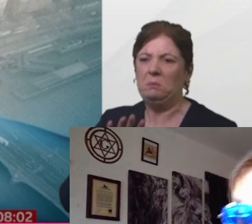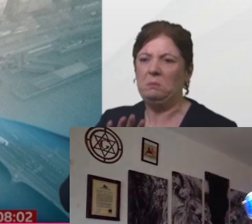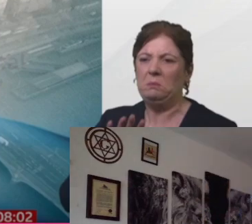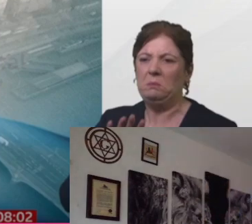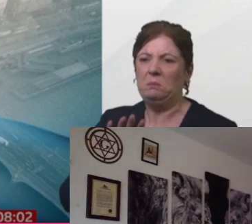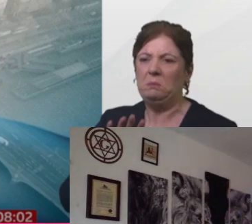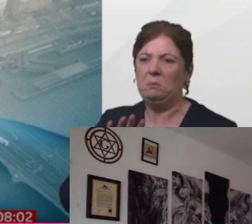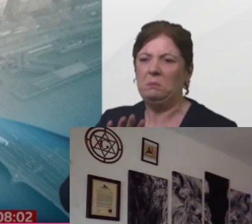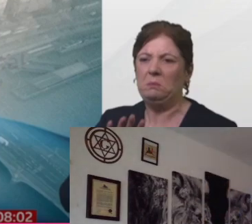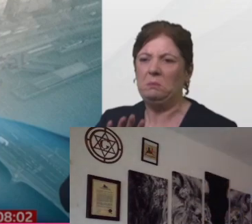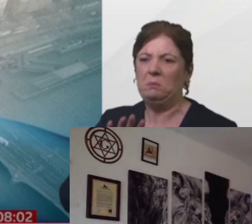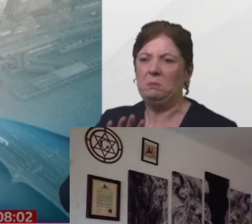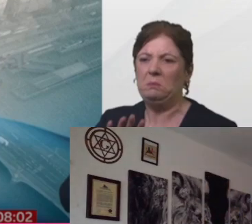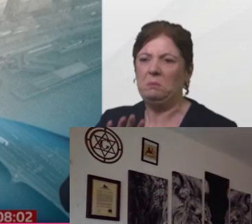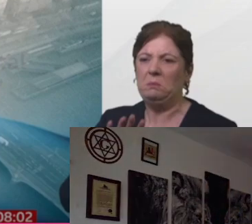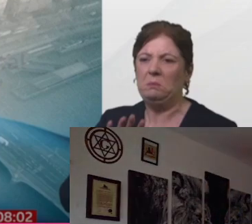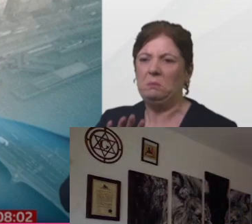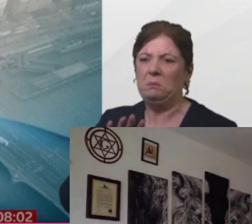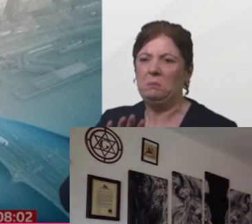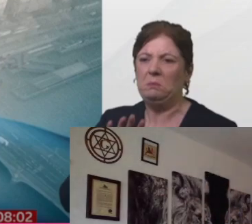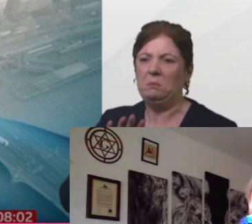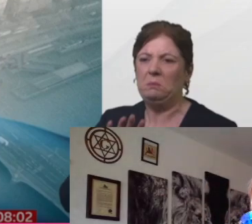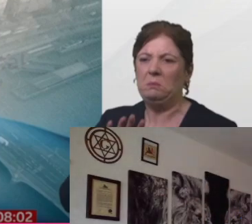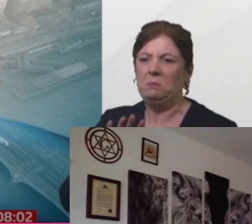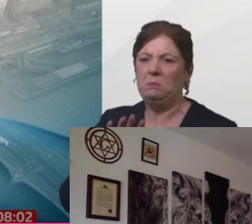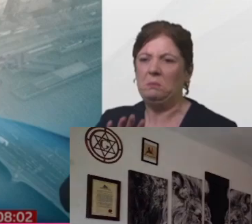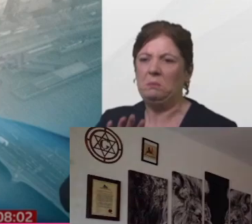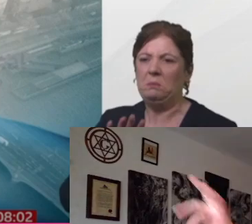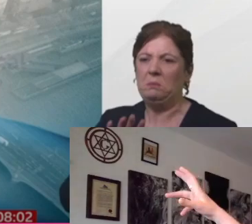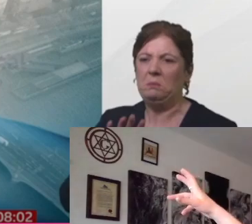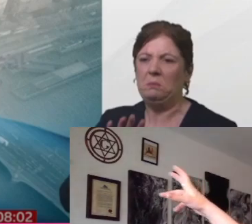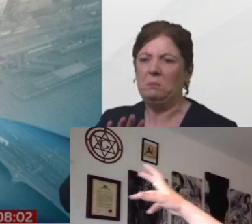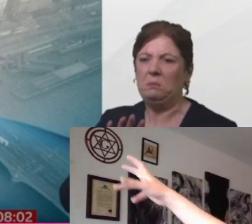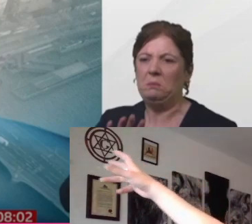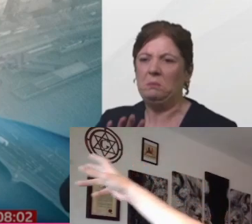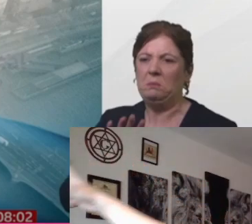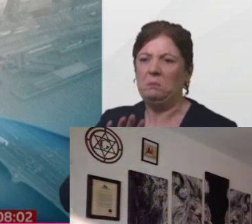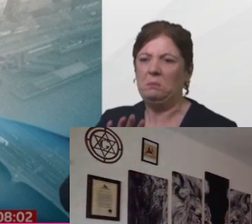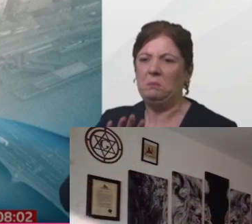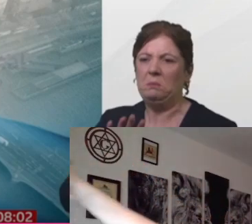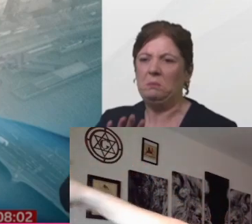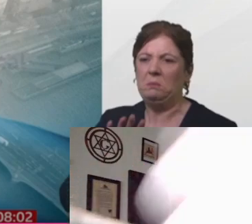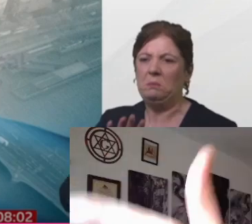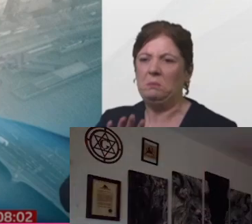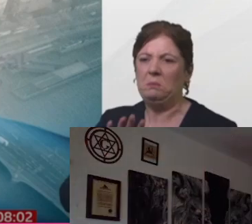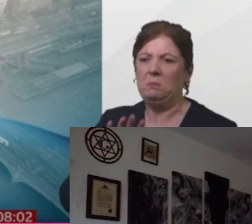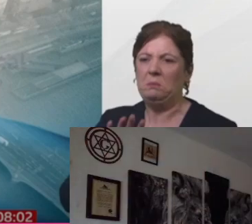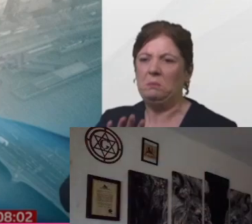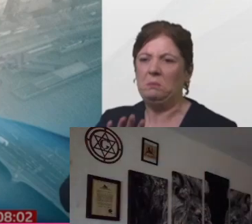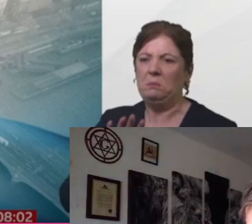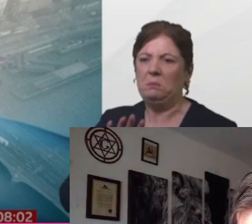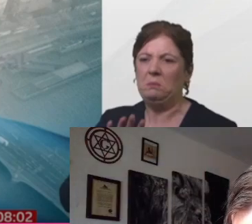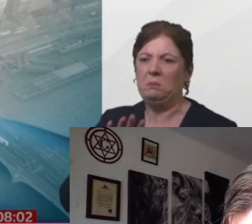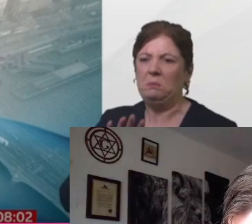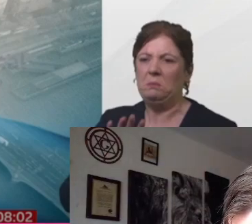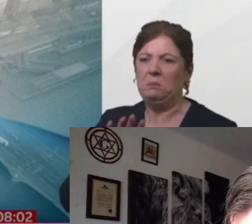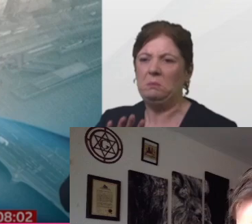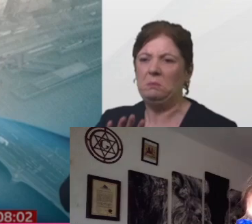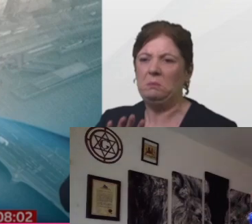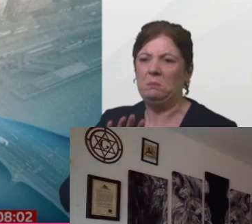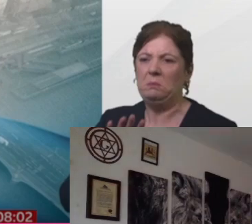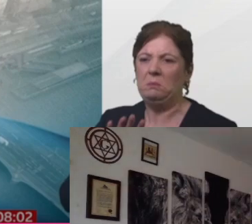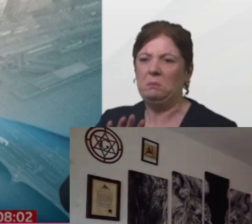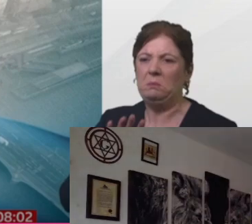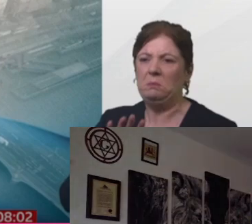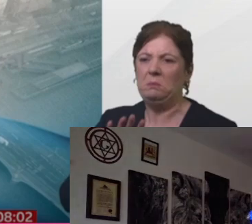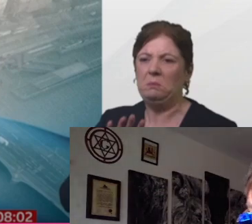again. We're going to do what we're protesting against. We're not going to open it up to every cunt, we're going to open it to us.